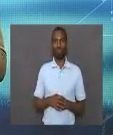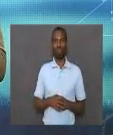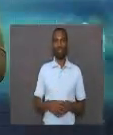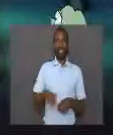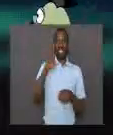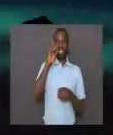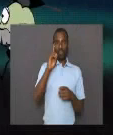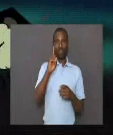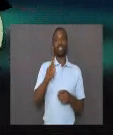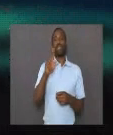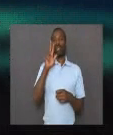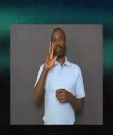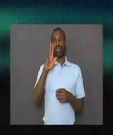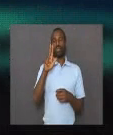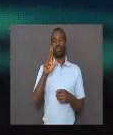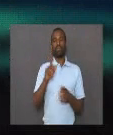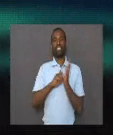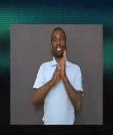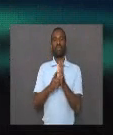diffusion.